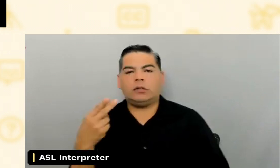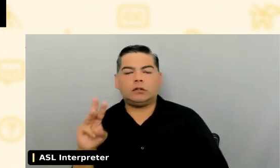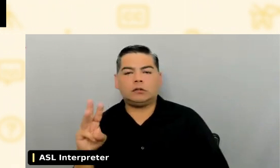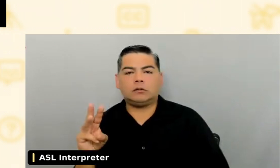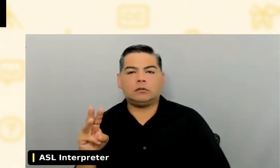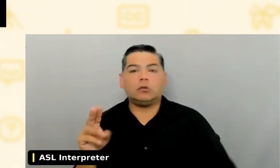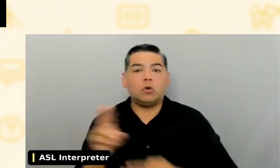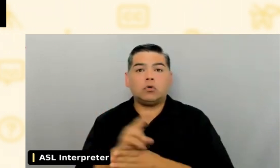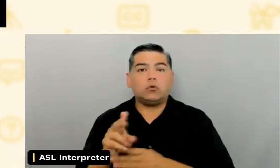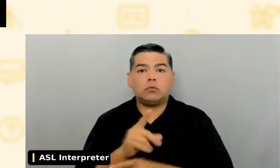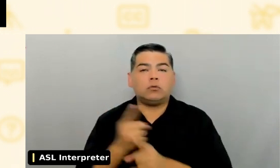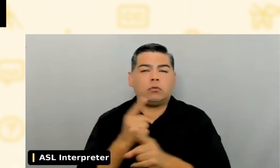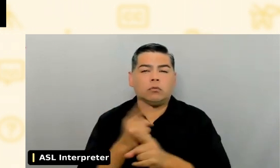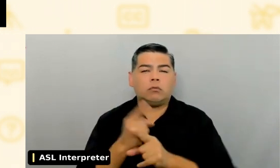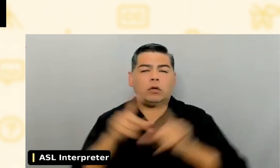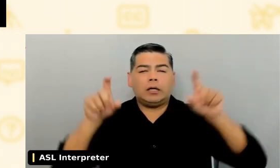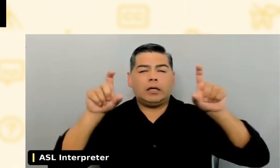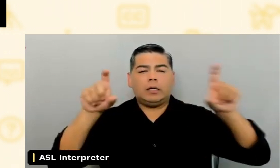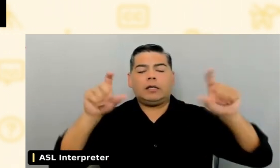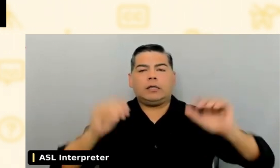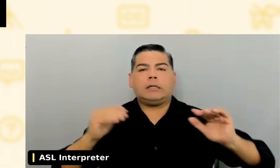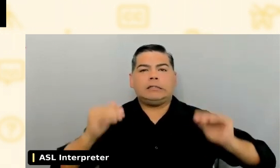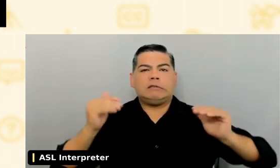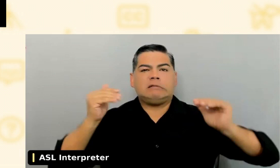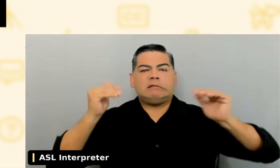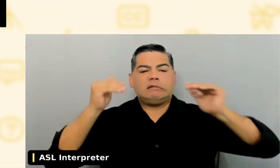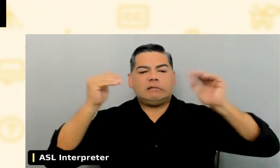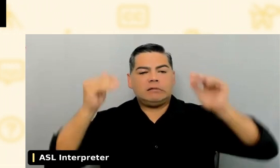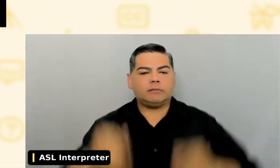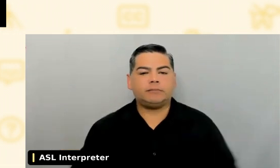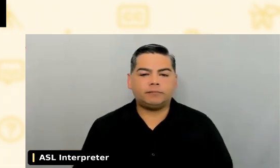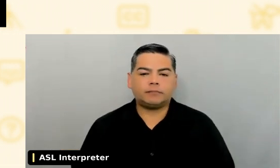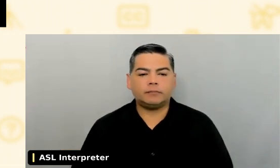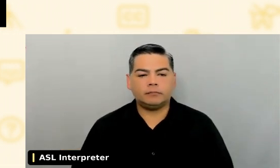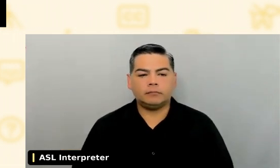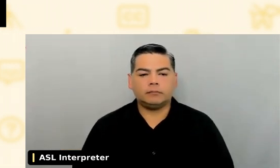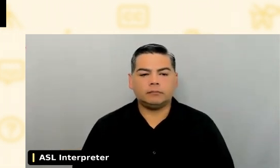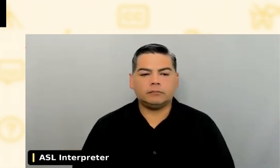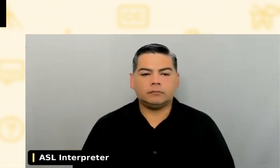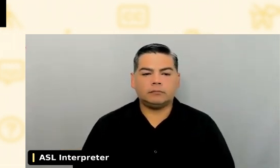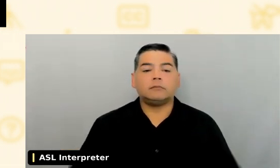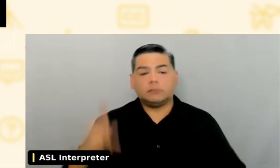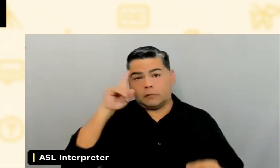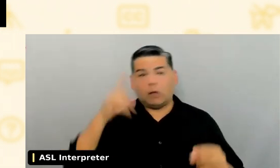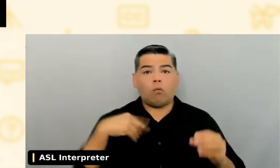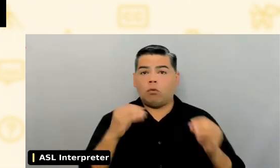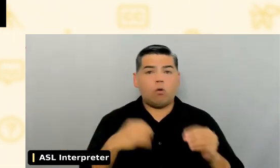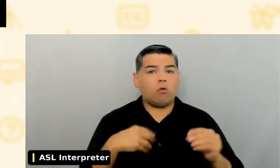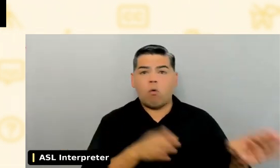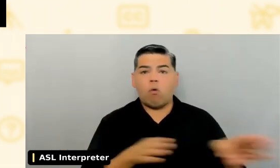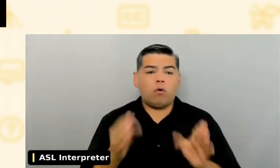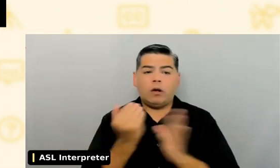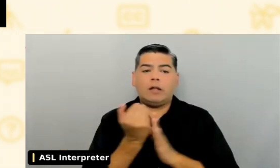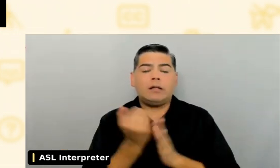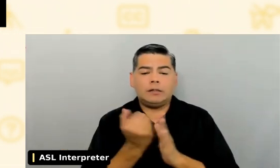level. And for ordered and unordered lists, we also have an element for each of those, as